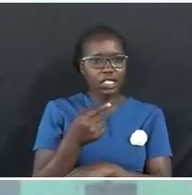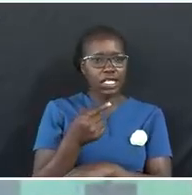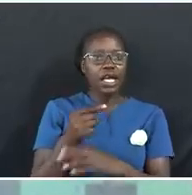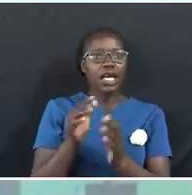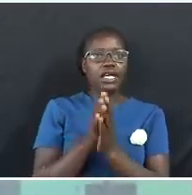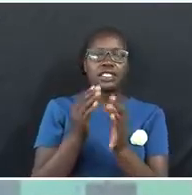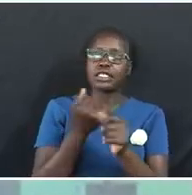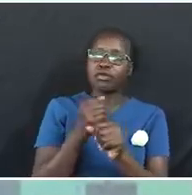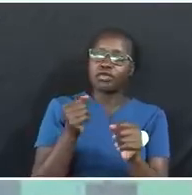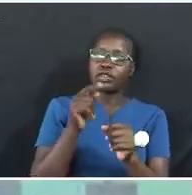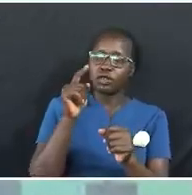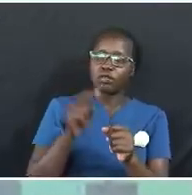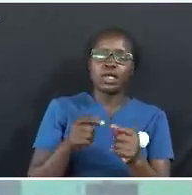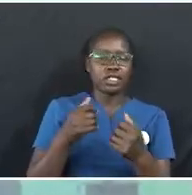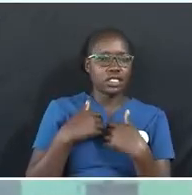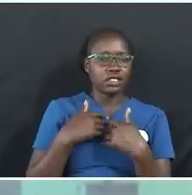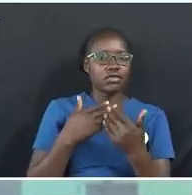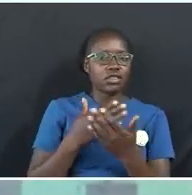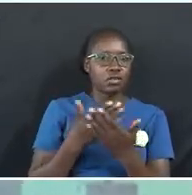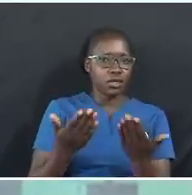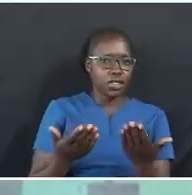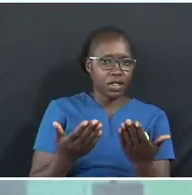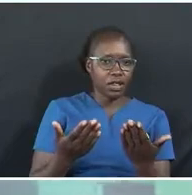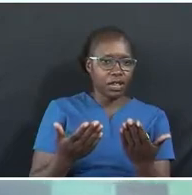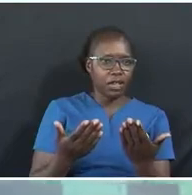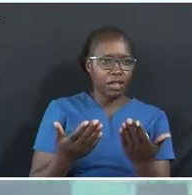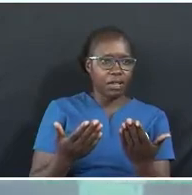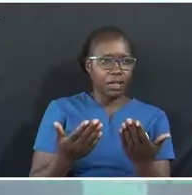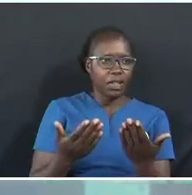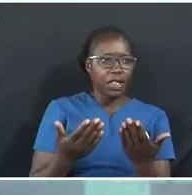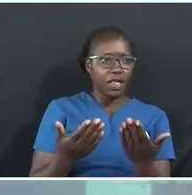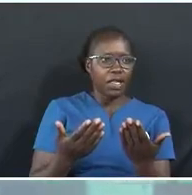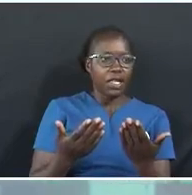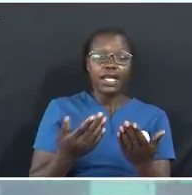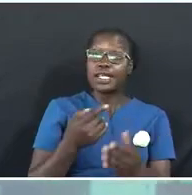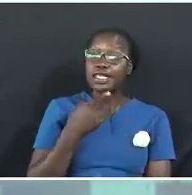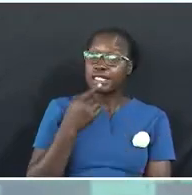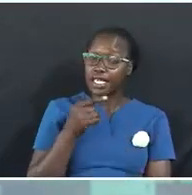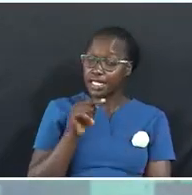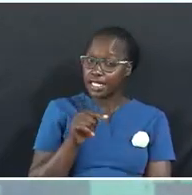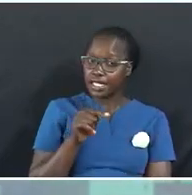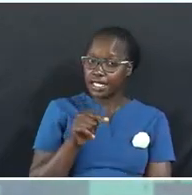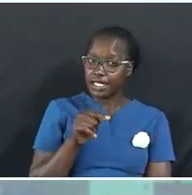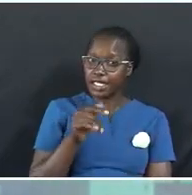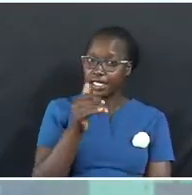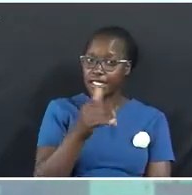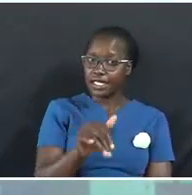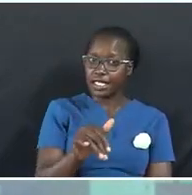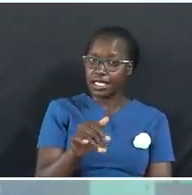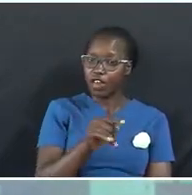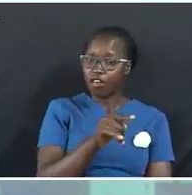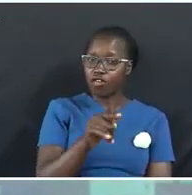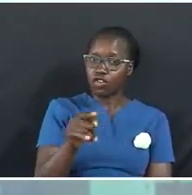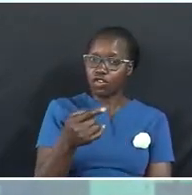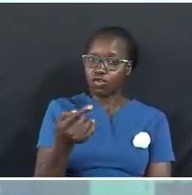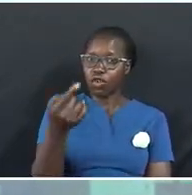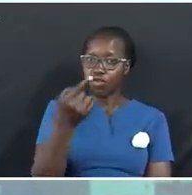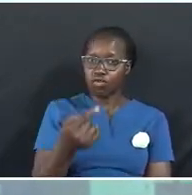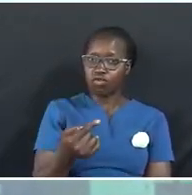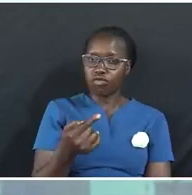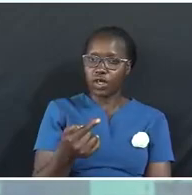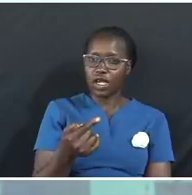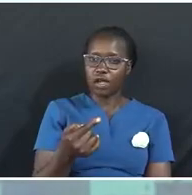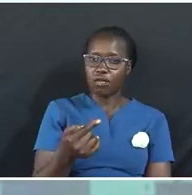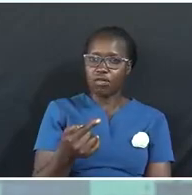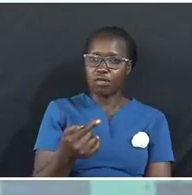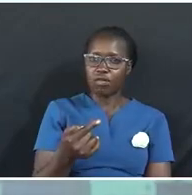must have people. So what is Jesus teaching here? He's saying this. Yes, for those who have come at